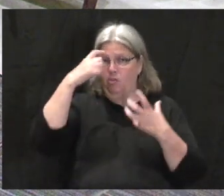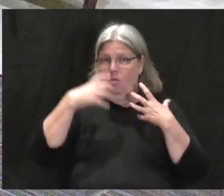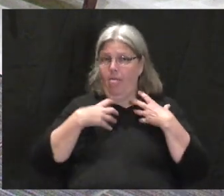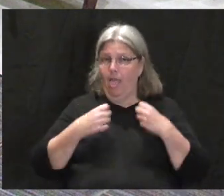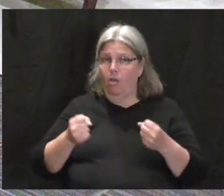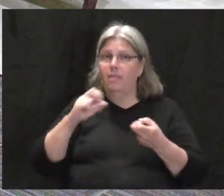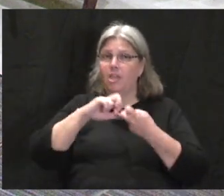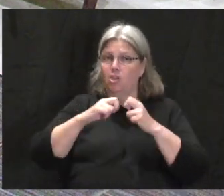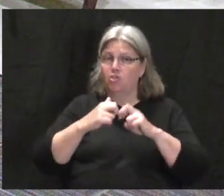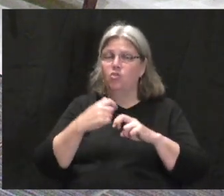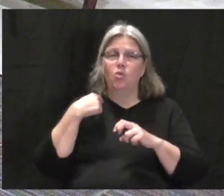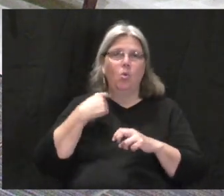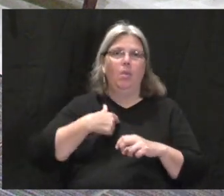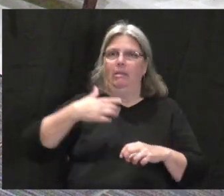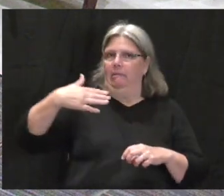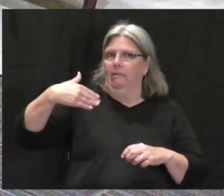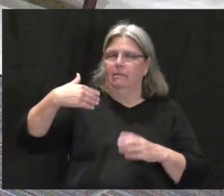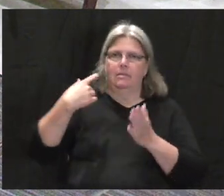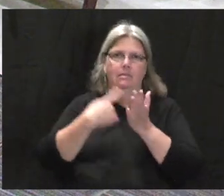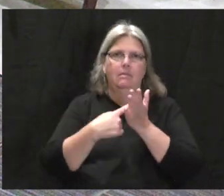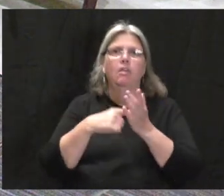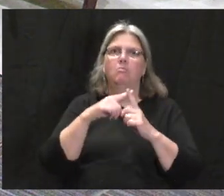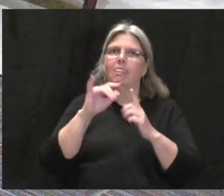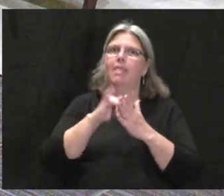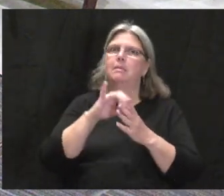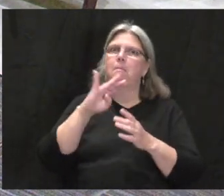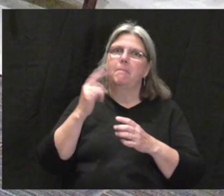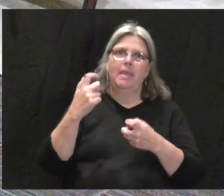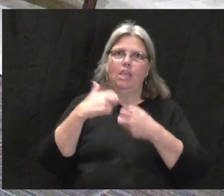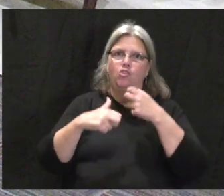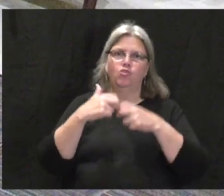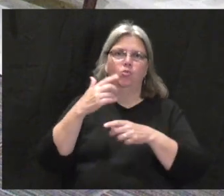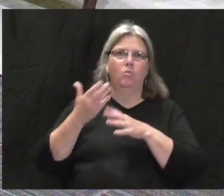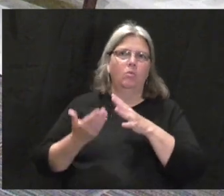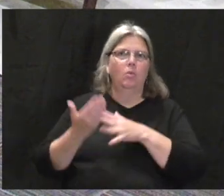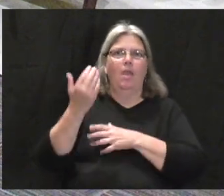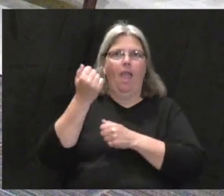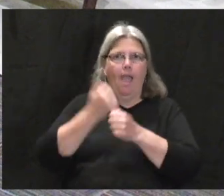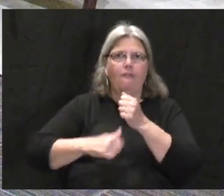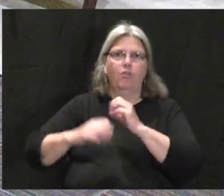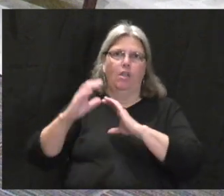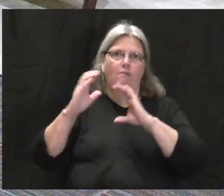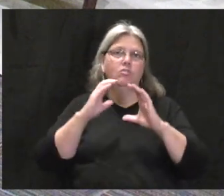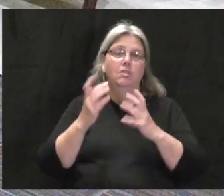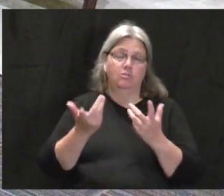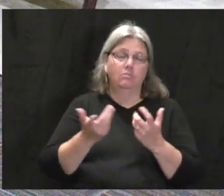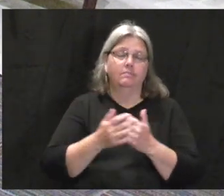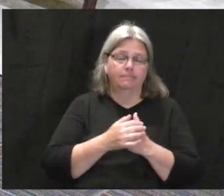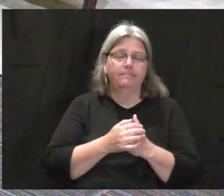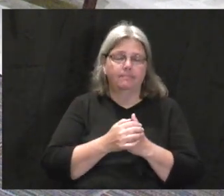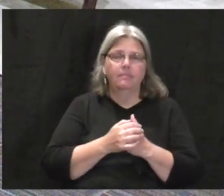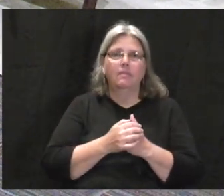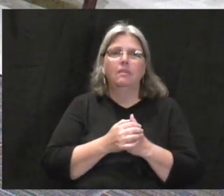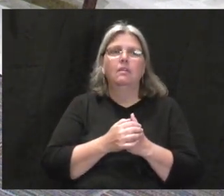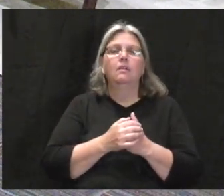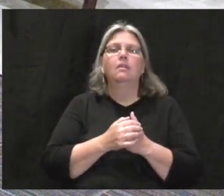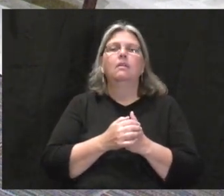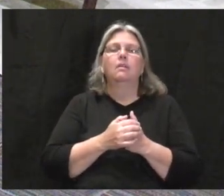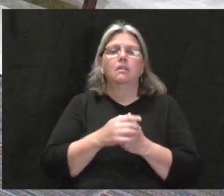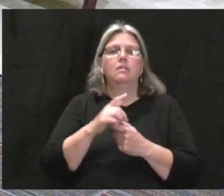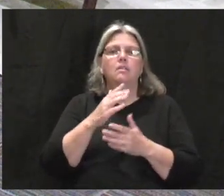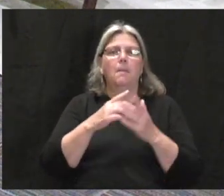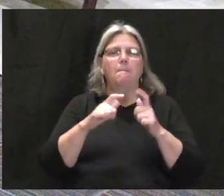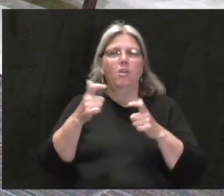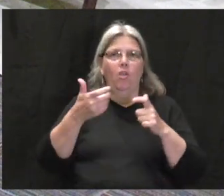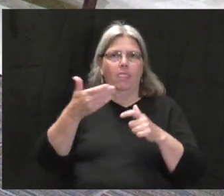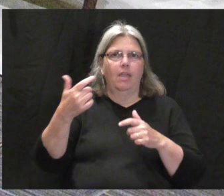ask was, we need to ask teachers, why are the suspensions in that data really down? Is it